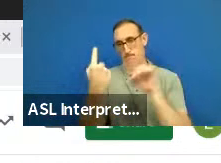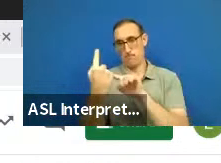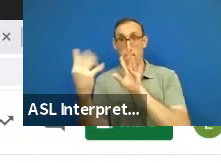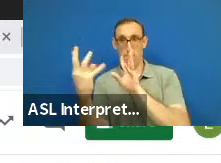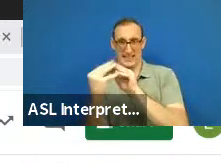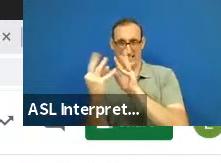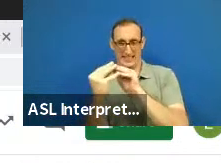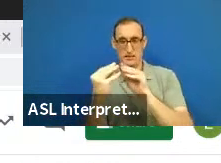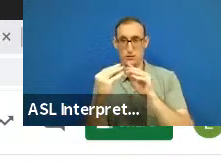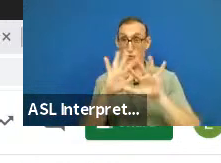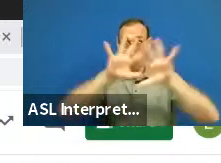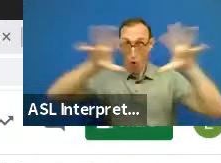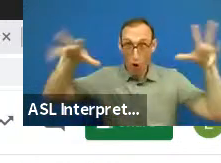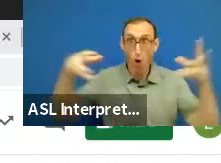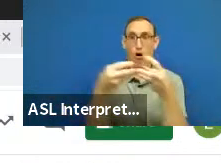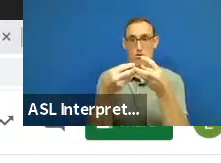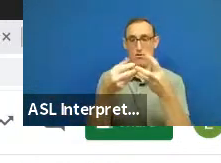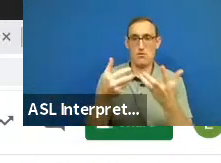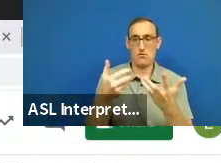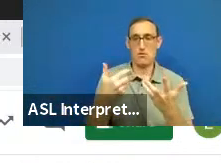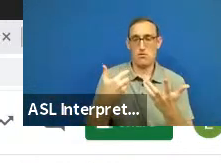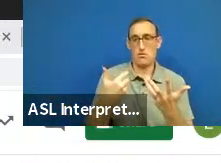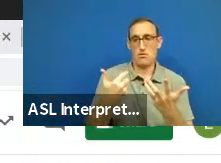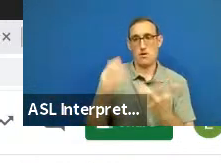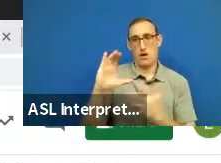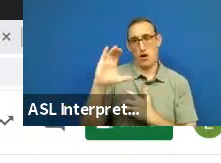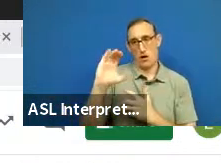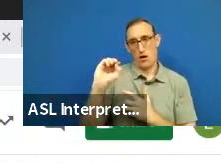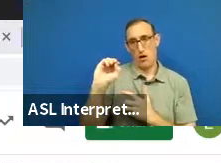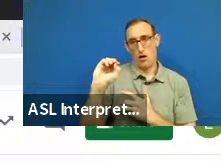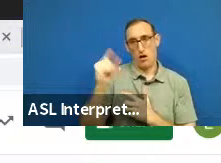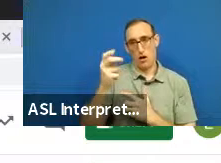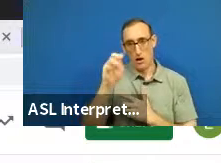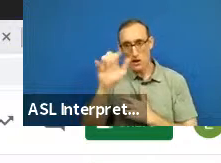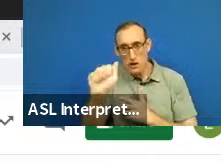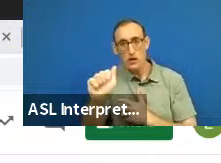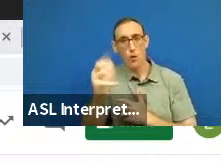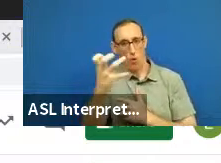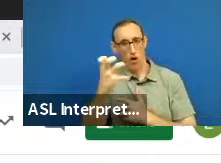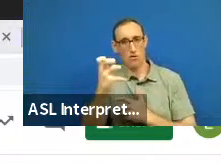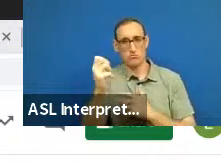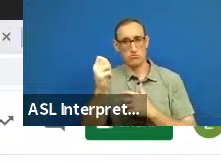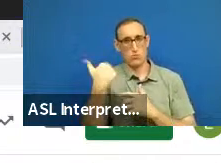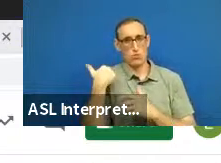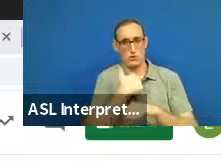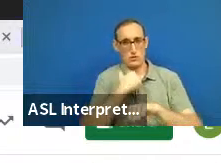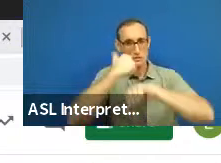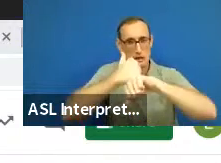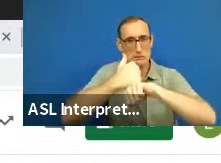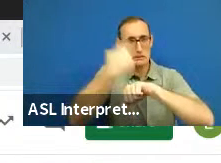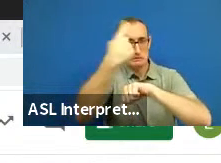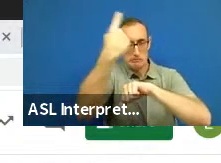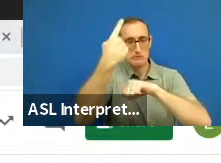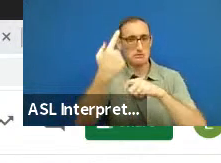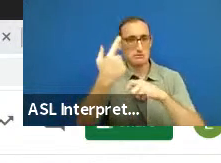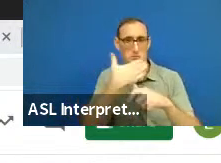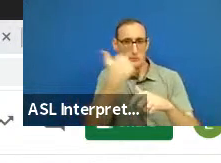way, but I understand that we all will have different interpretations. But I just want to be sure that whatever we